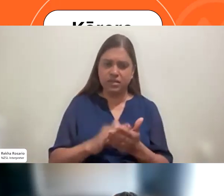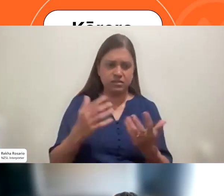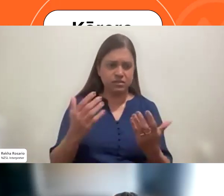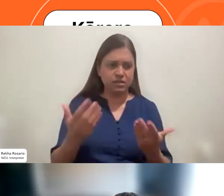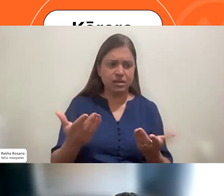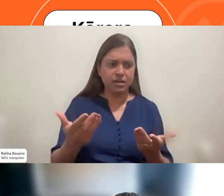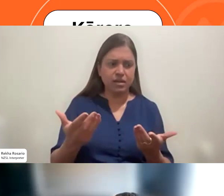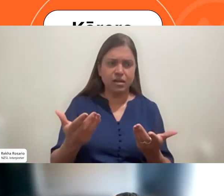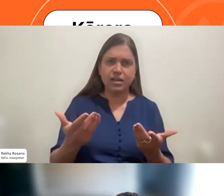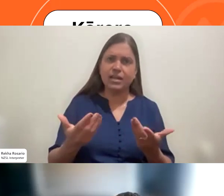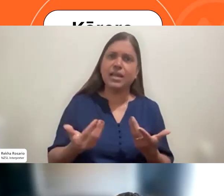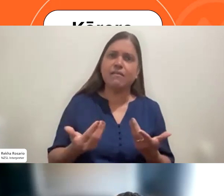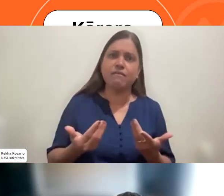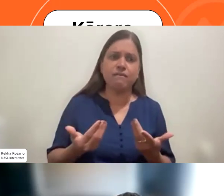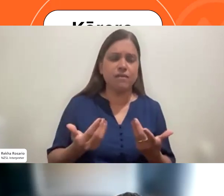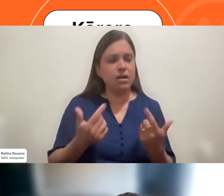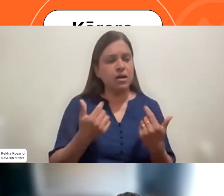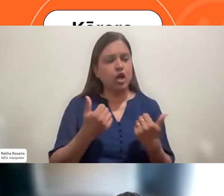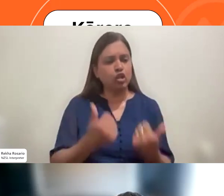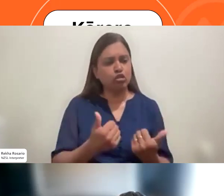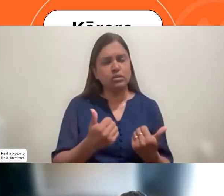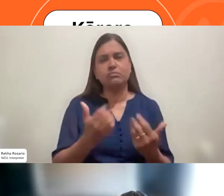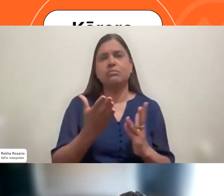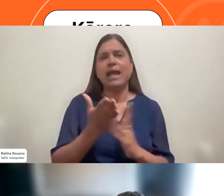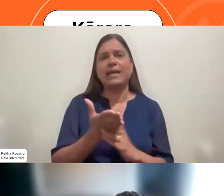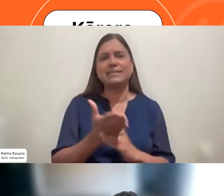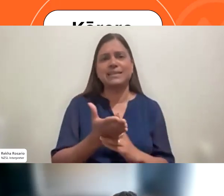introduction to accessibility and collaboration.